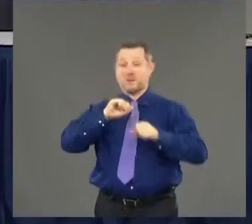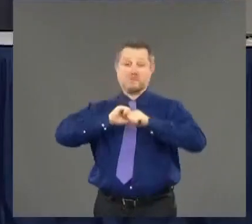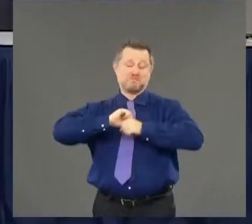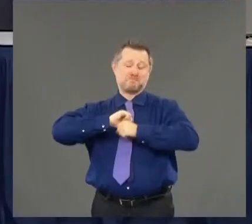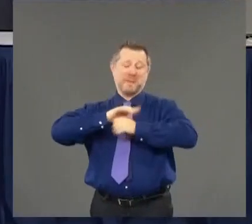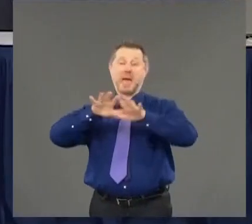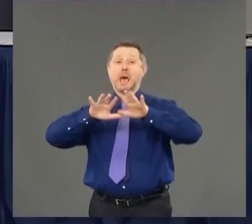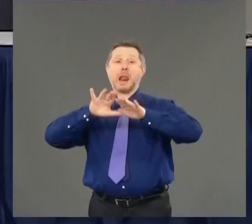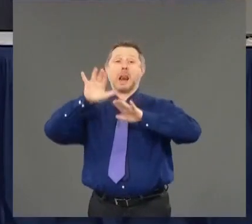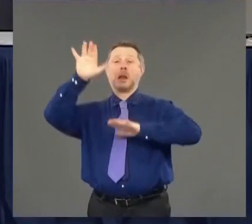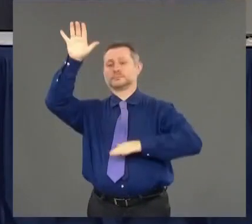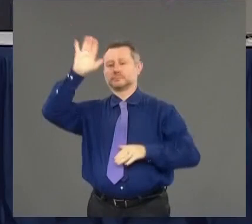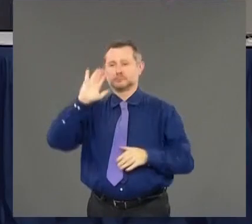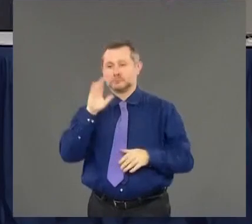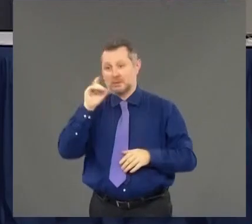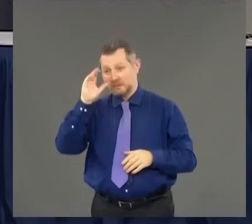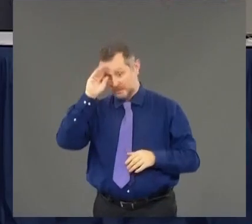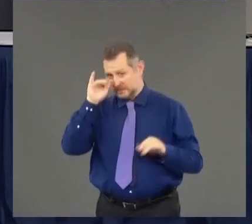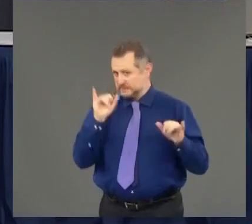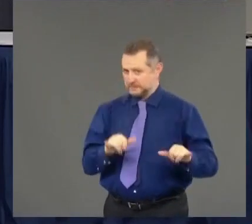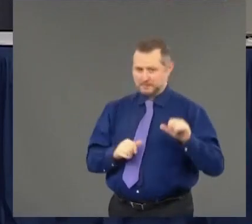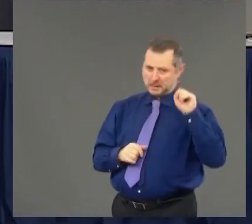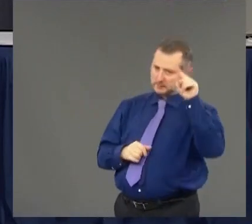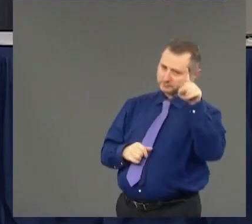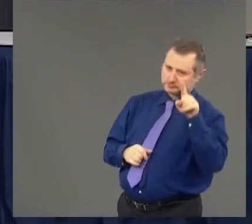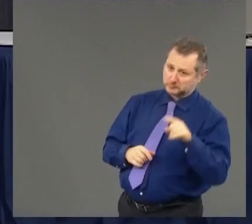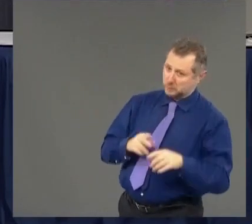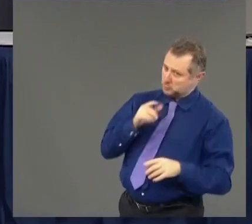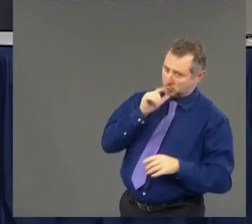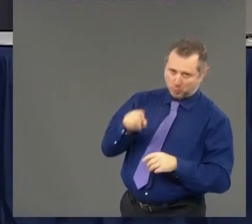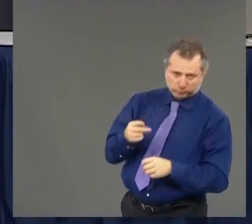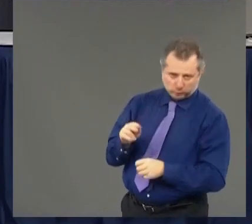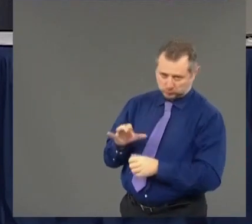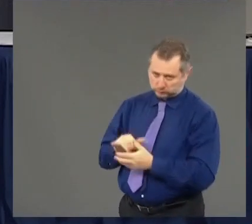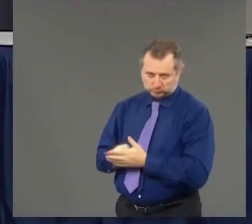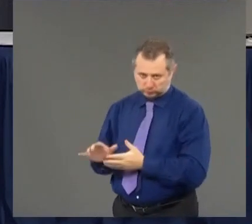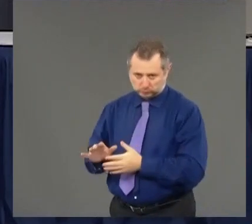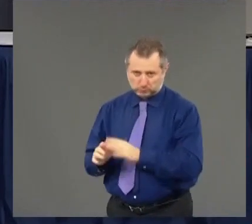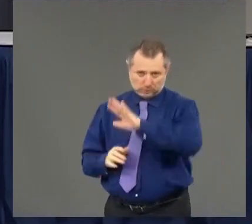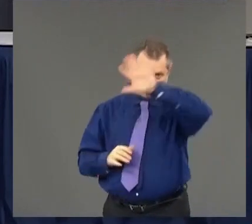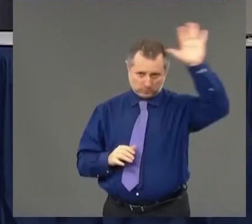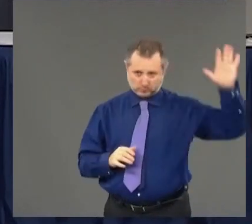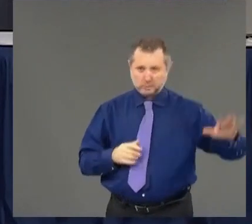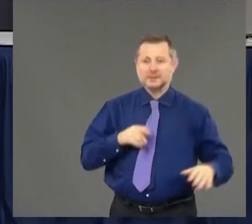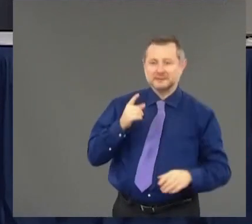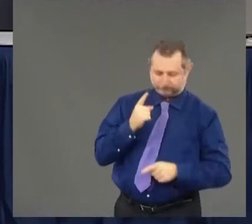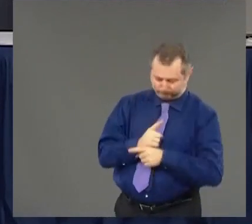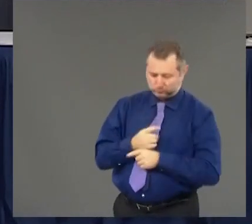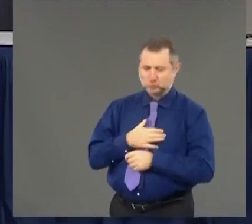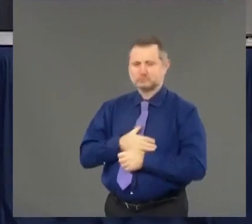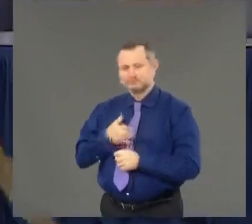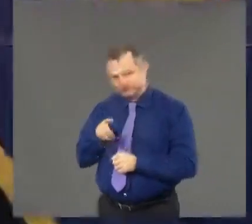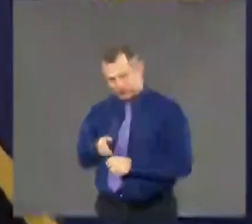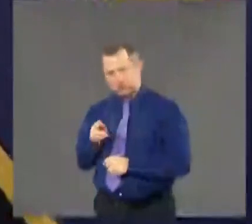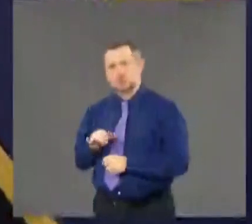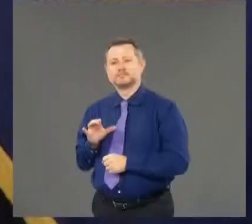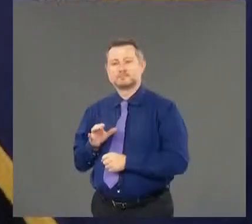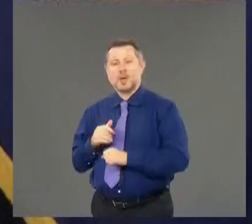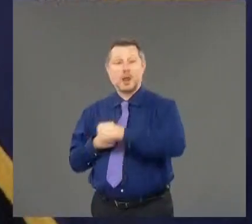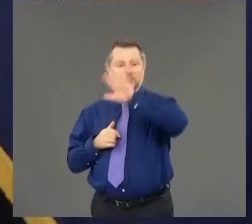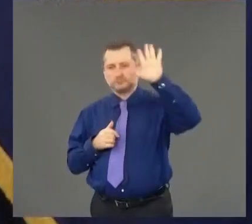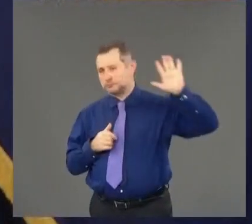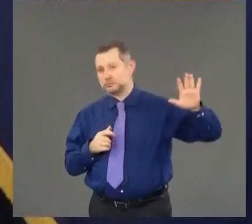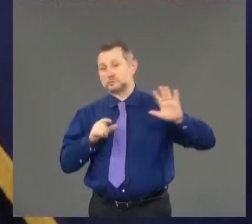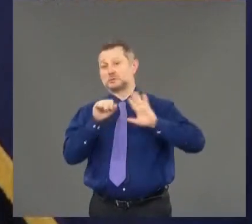only applies for New York City, not the rest of the state? Only New York City. This is a New York City specific issue. Other states, we just